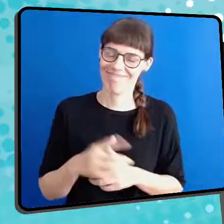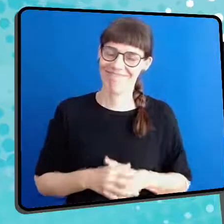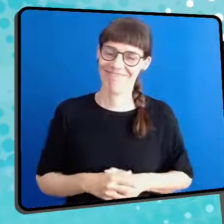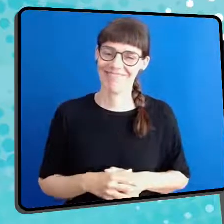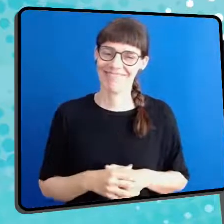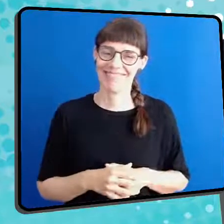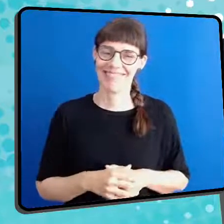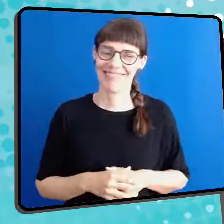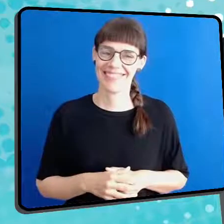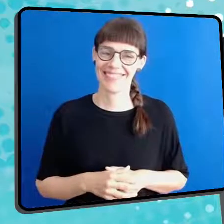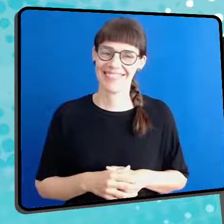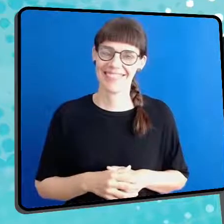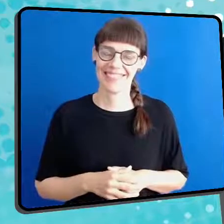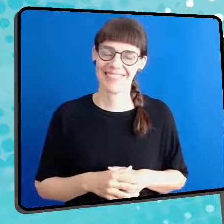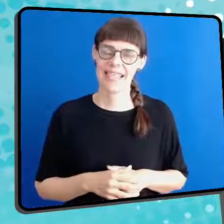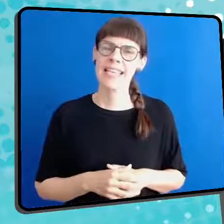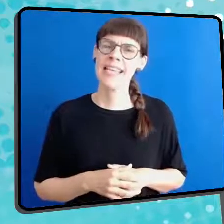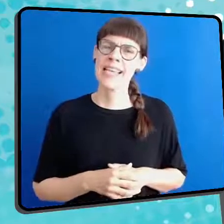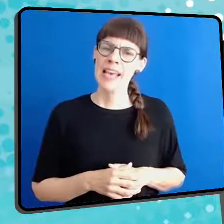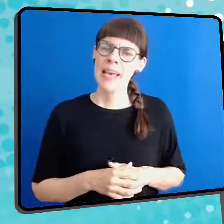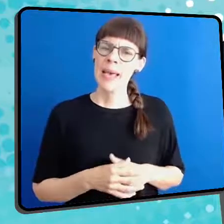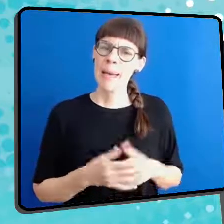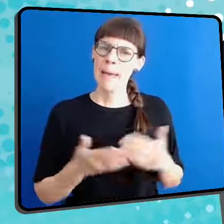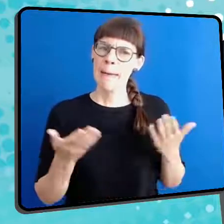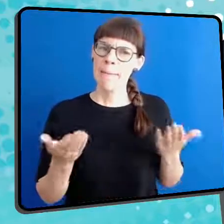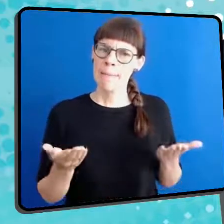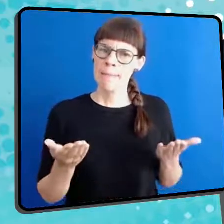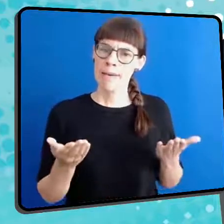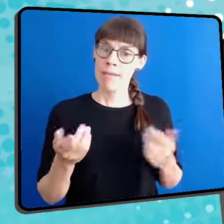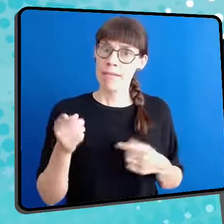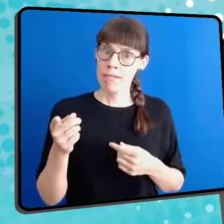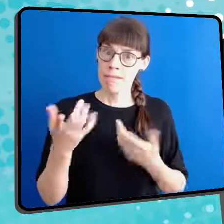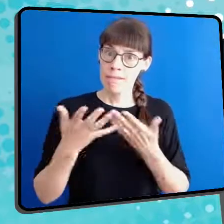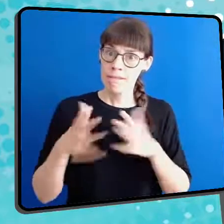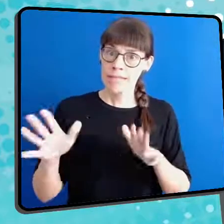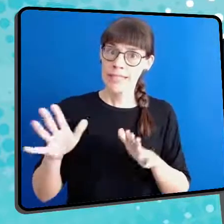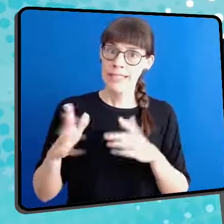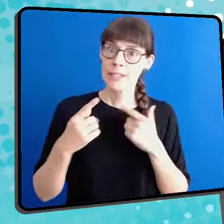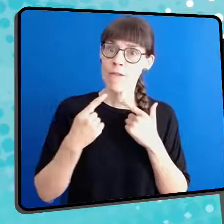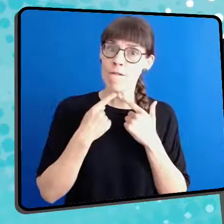Oh, that is so cool. Amy, did you ever design a voice bot?